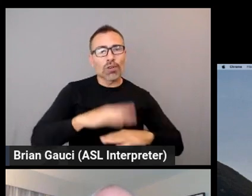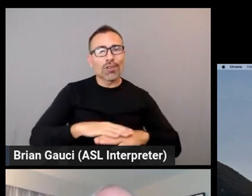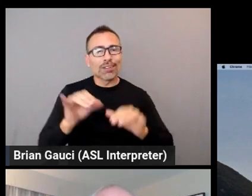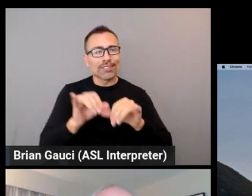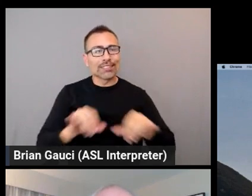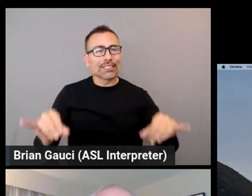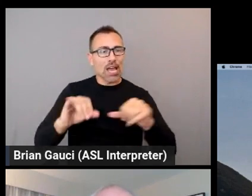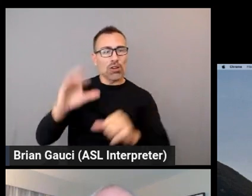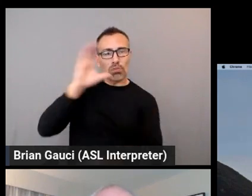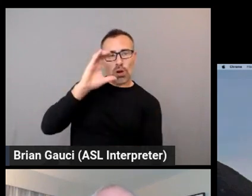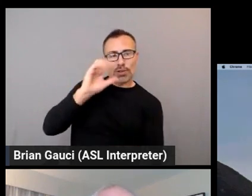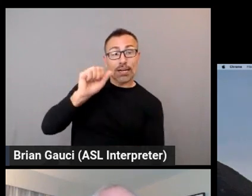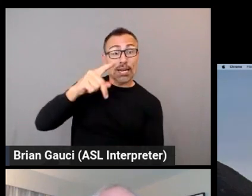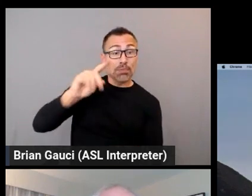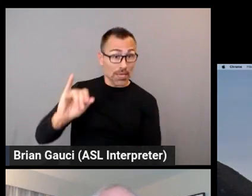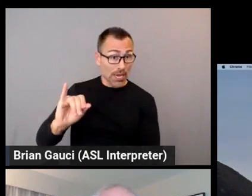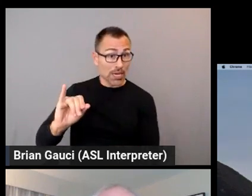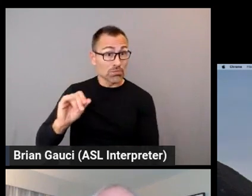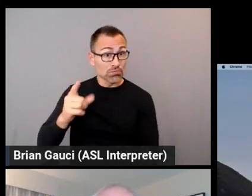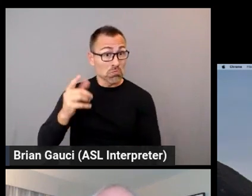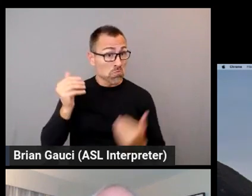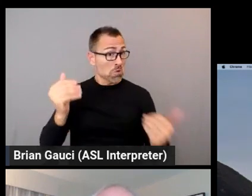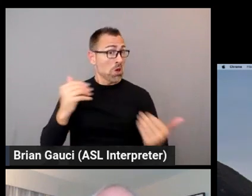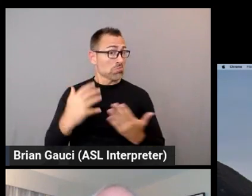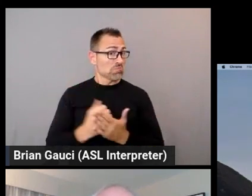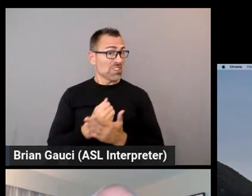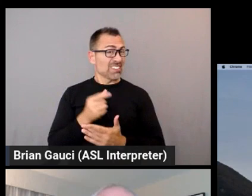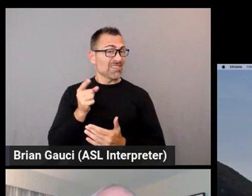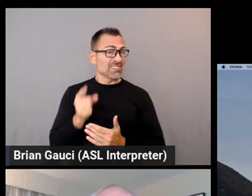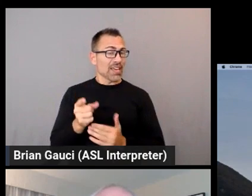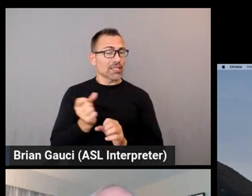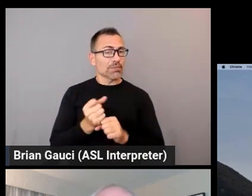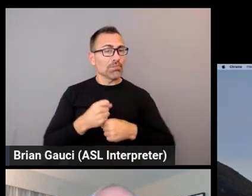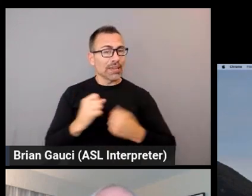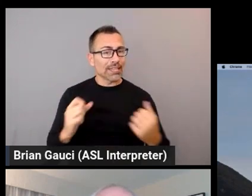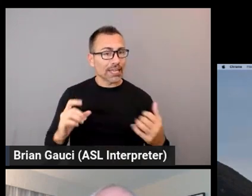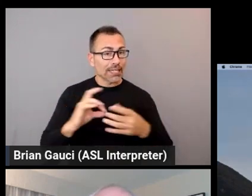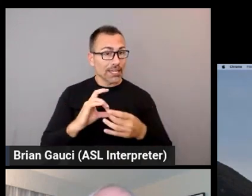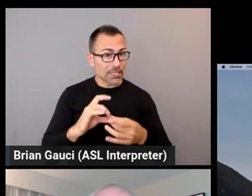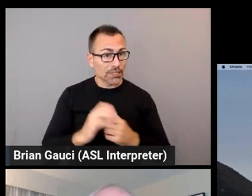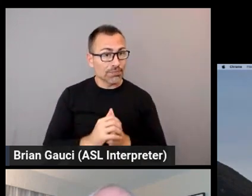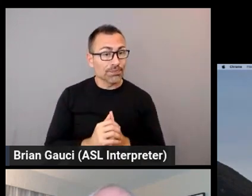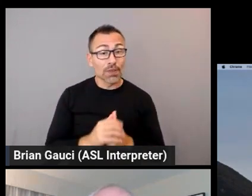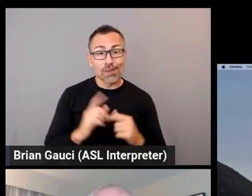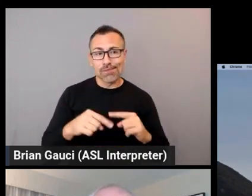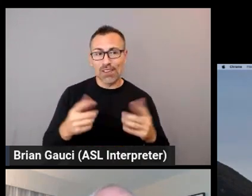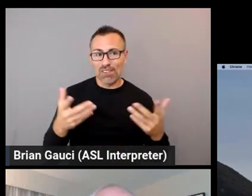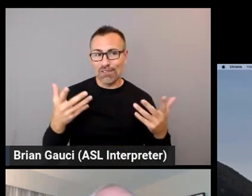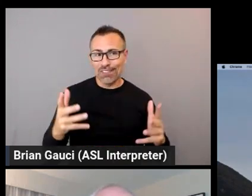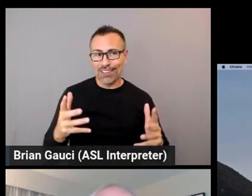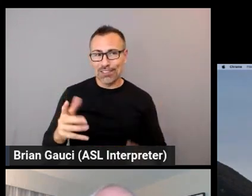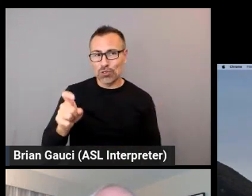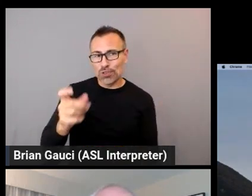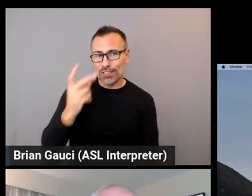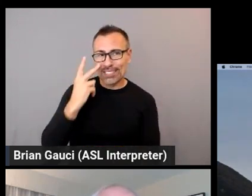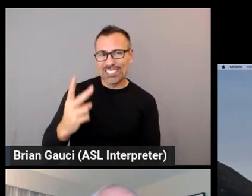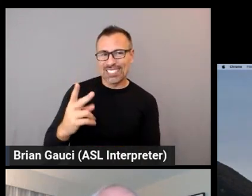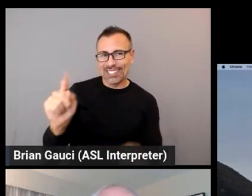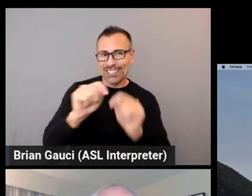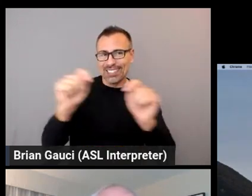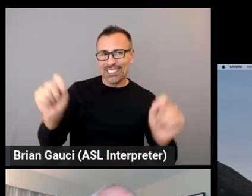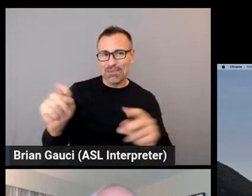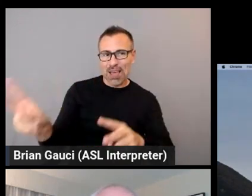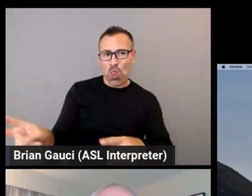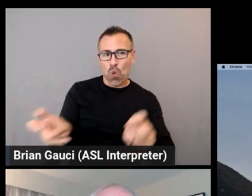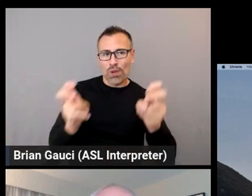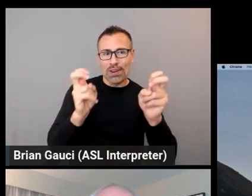So we've just leveraged that to create this connection. And once I do that, you should see the template get loaded in. And I